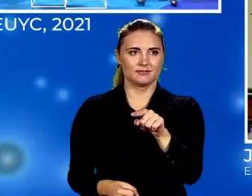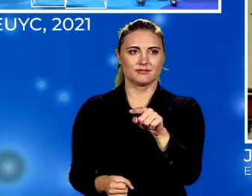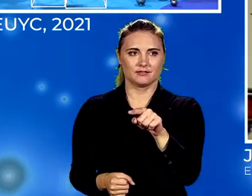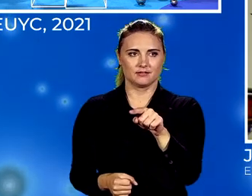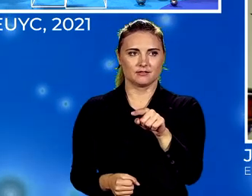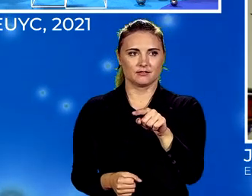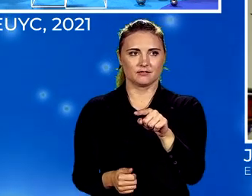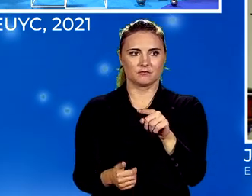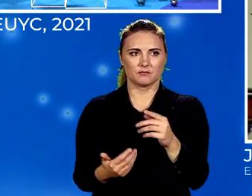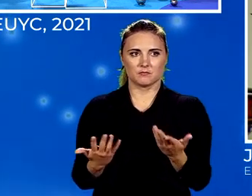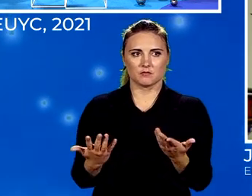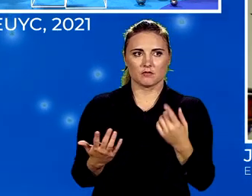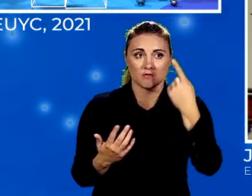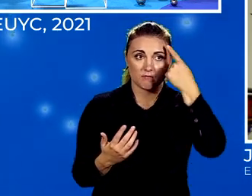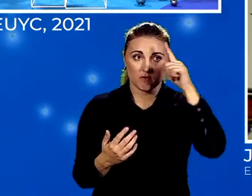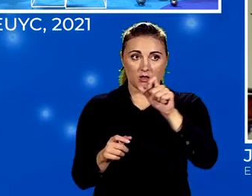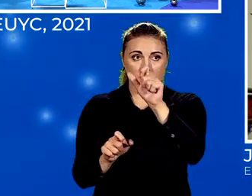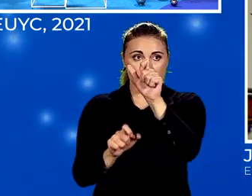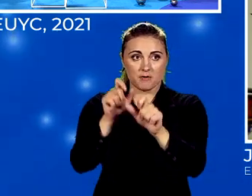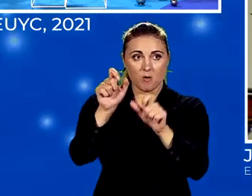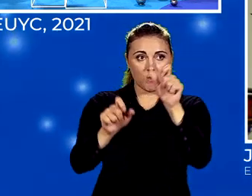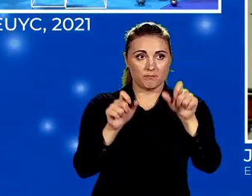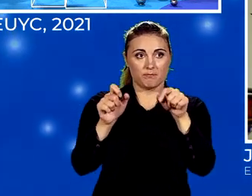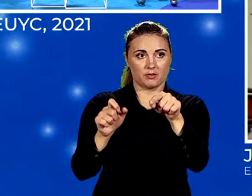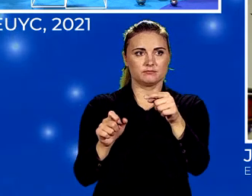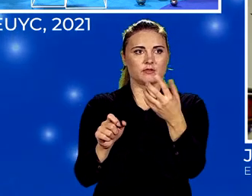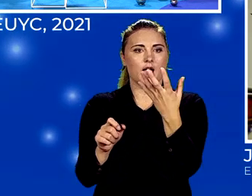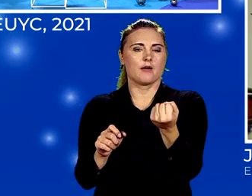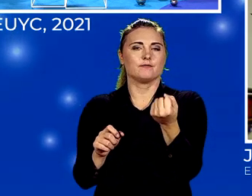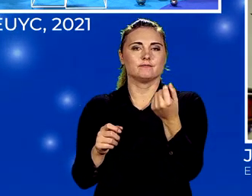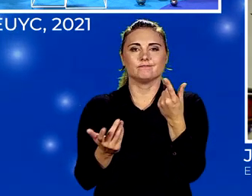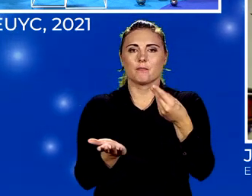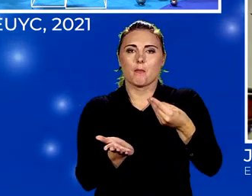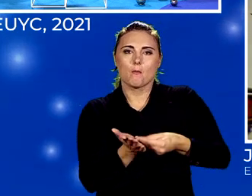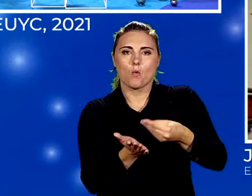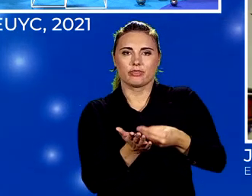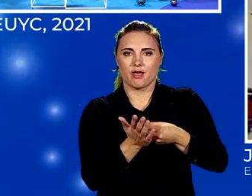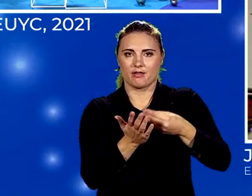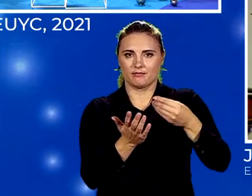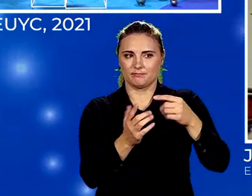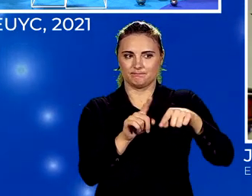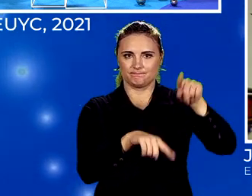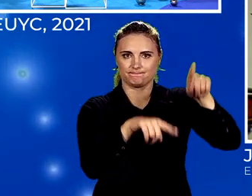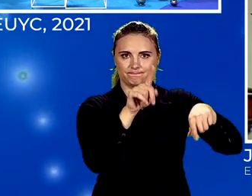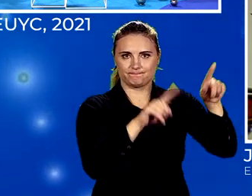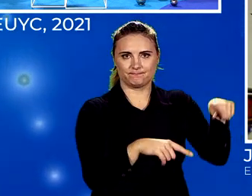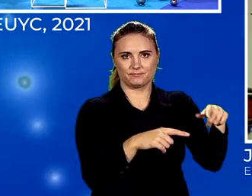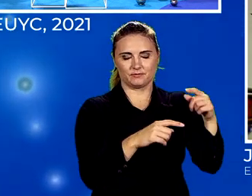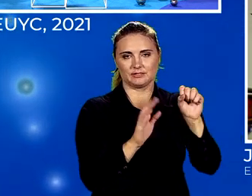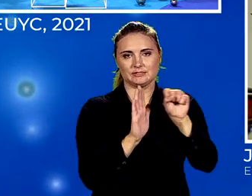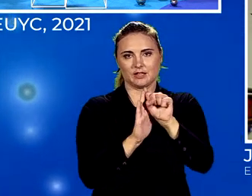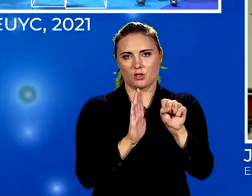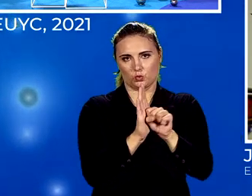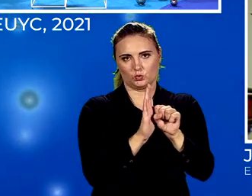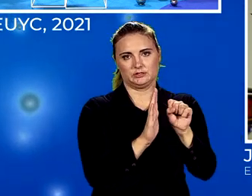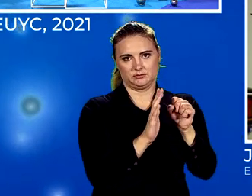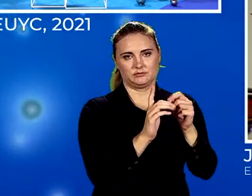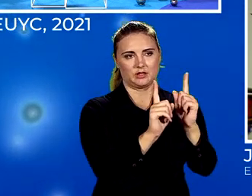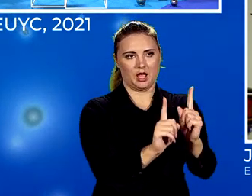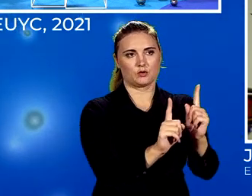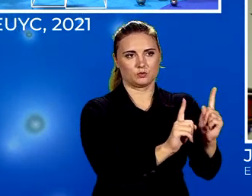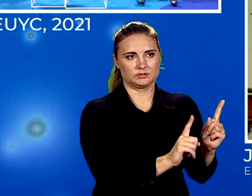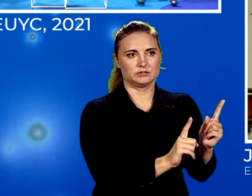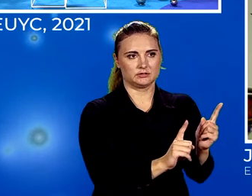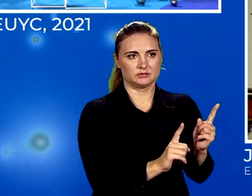from people from different economic backgrounds. So the two paths we